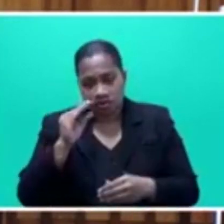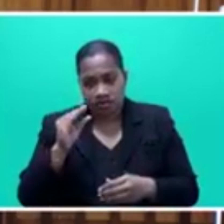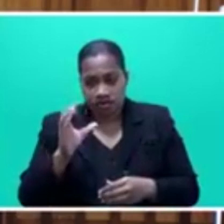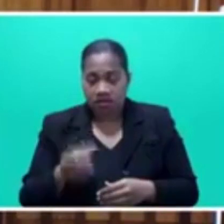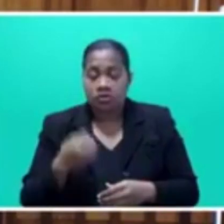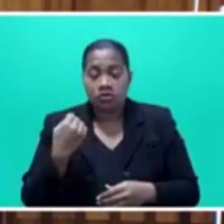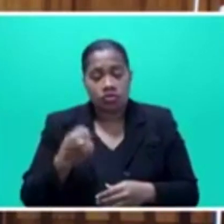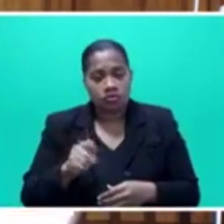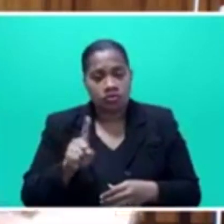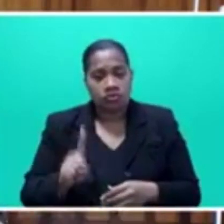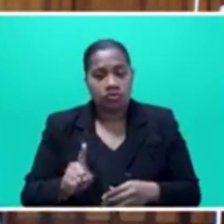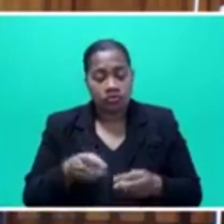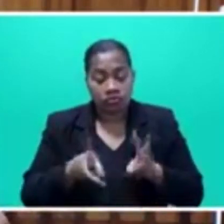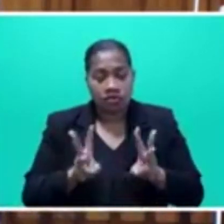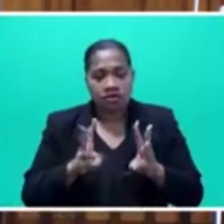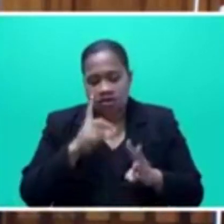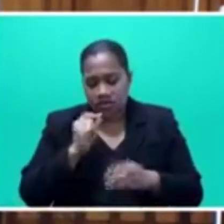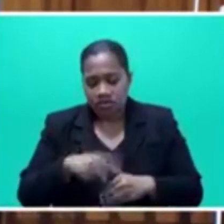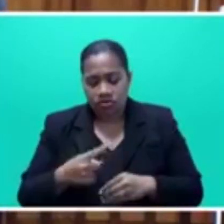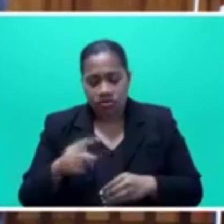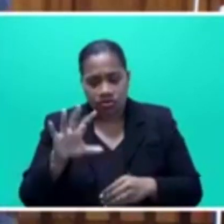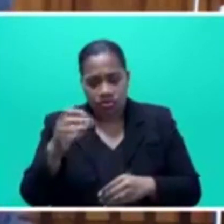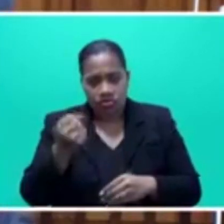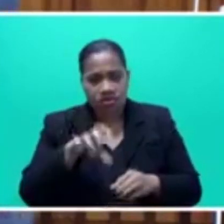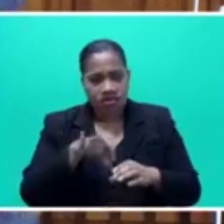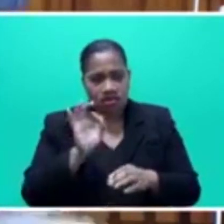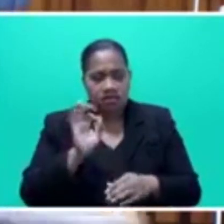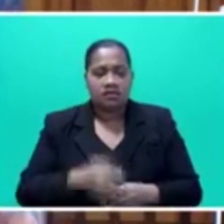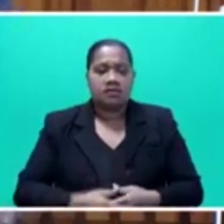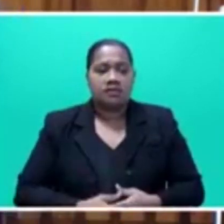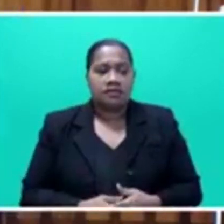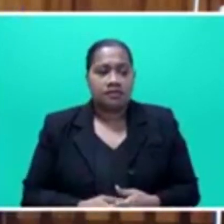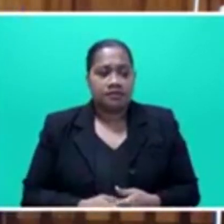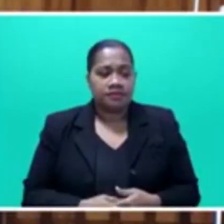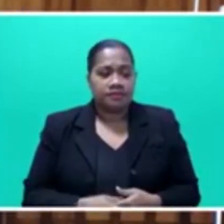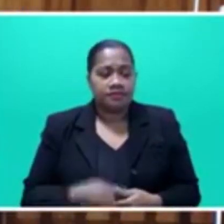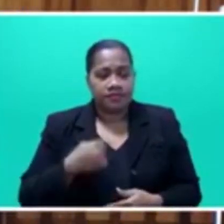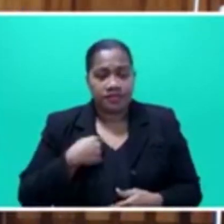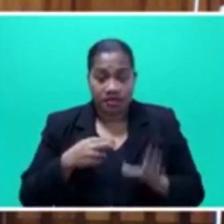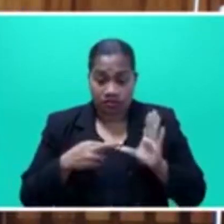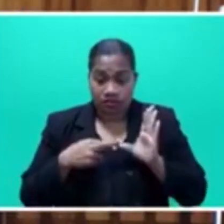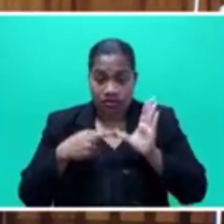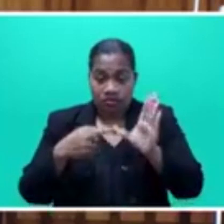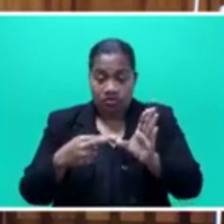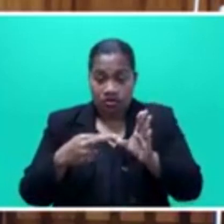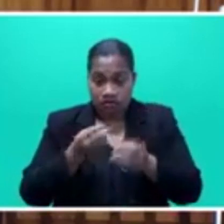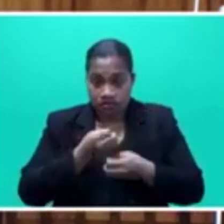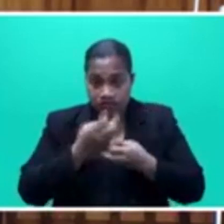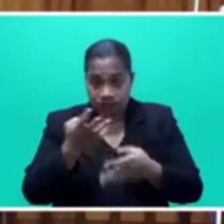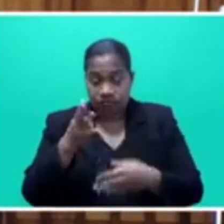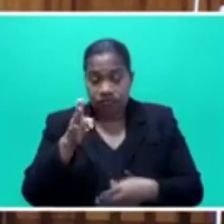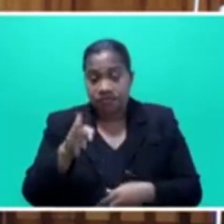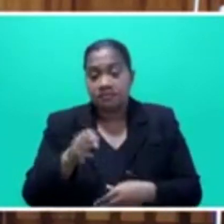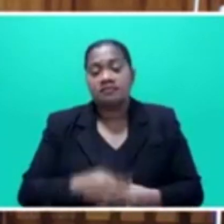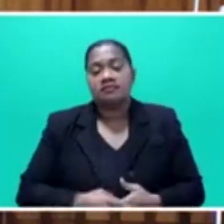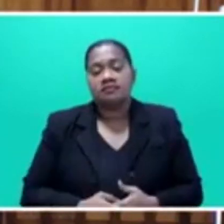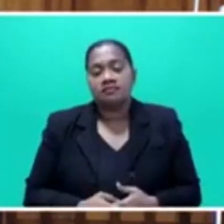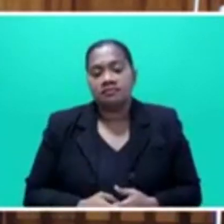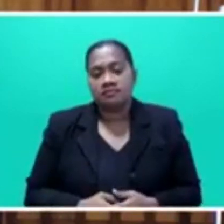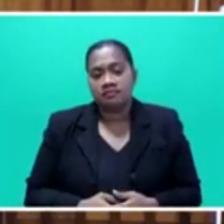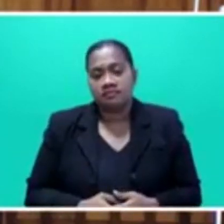can continue winning the elections. And I had said to him in response, Mr. Speaker, sir, I had said,